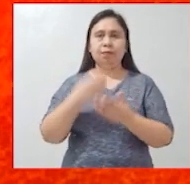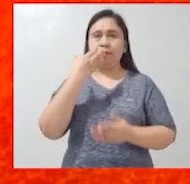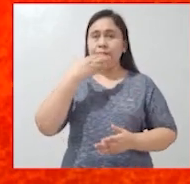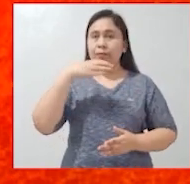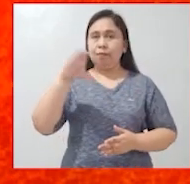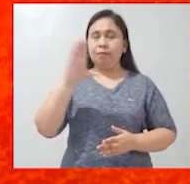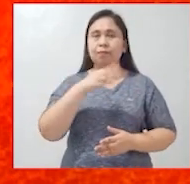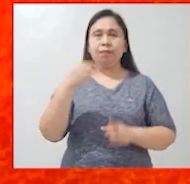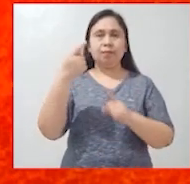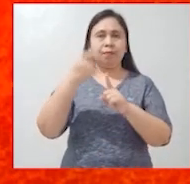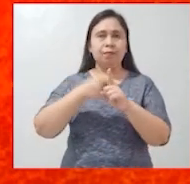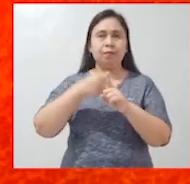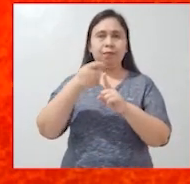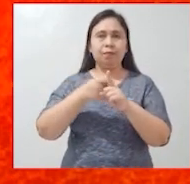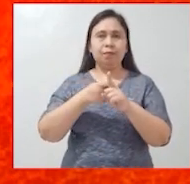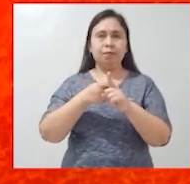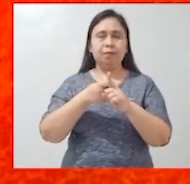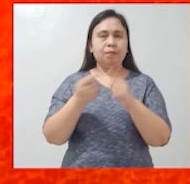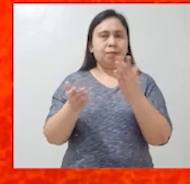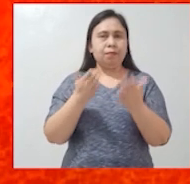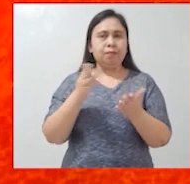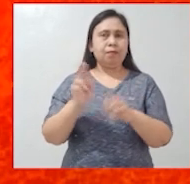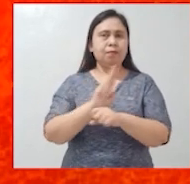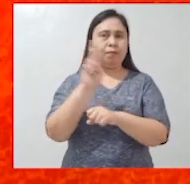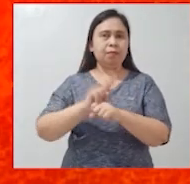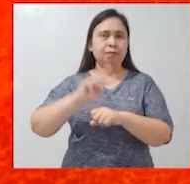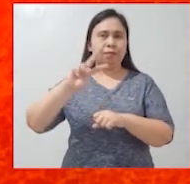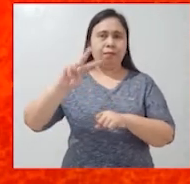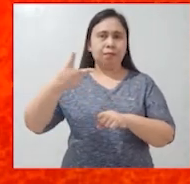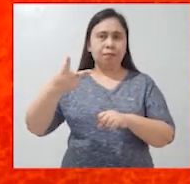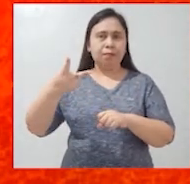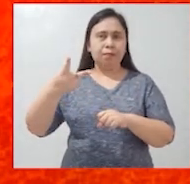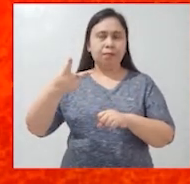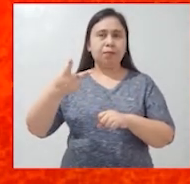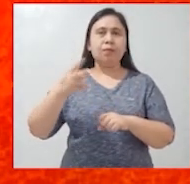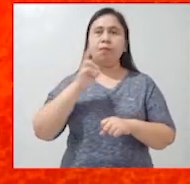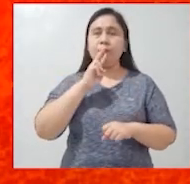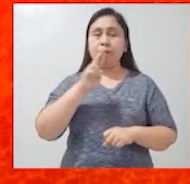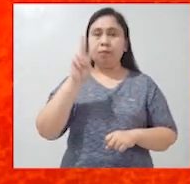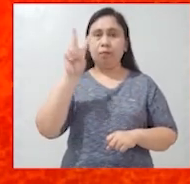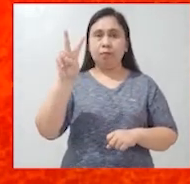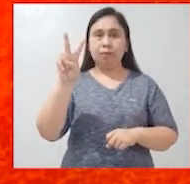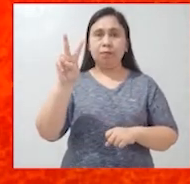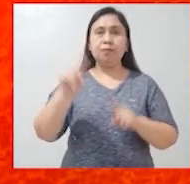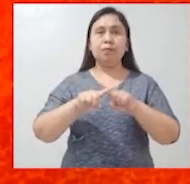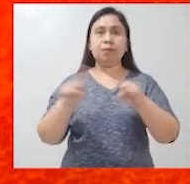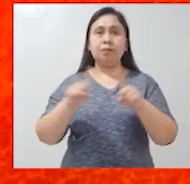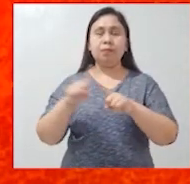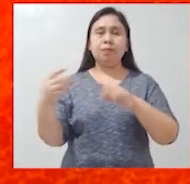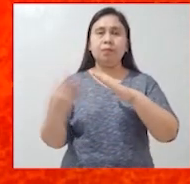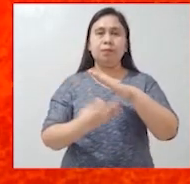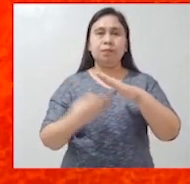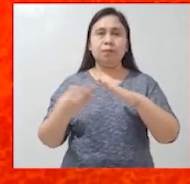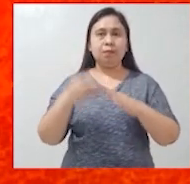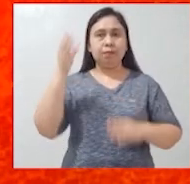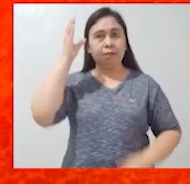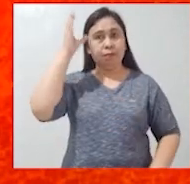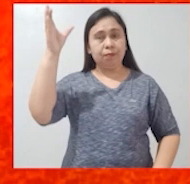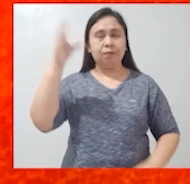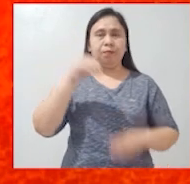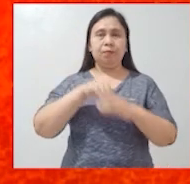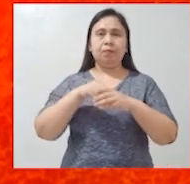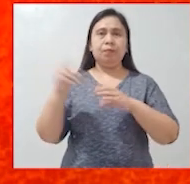and temperature, although used interchangeably, refer to two different fundamental concepts in